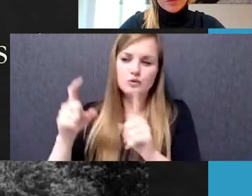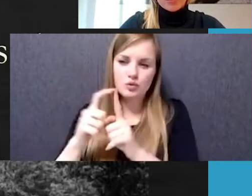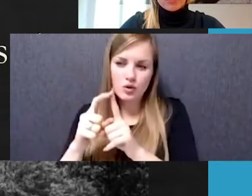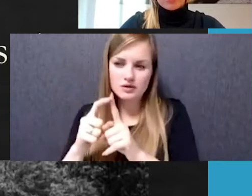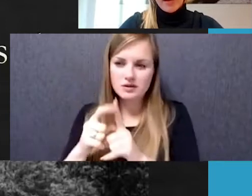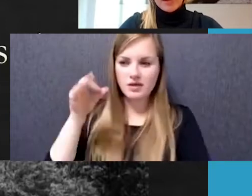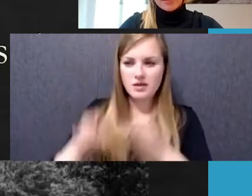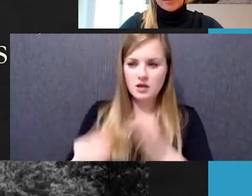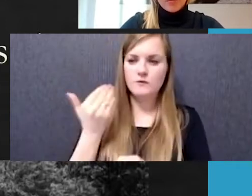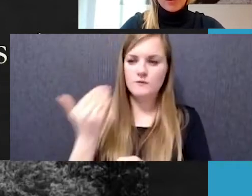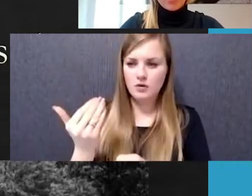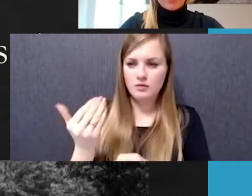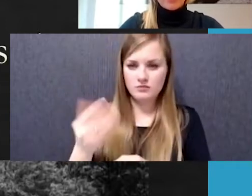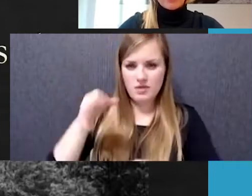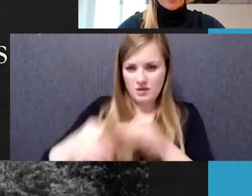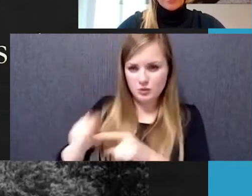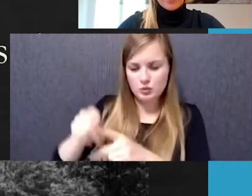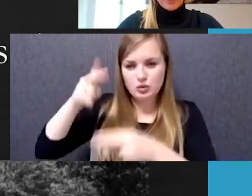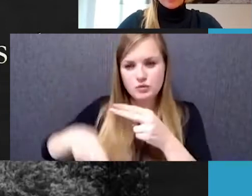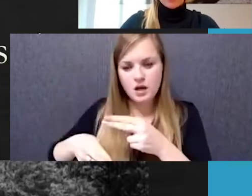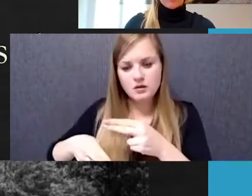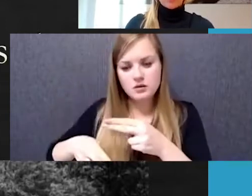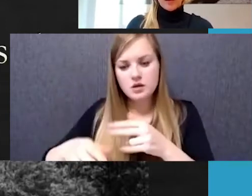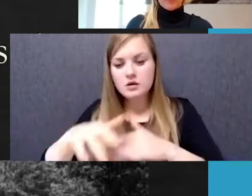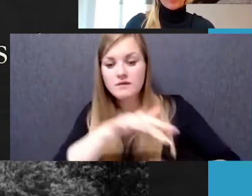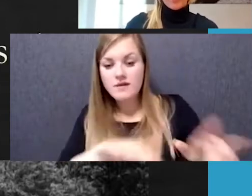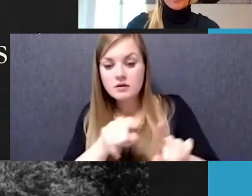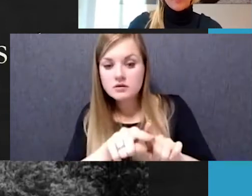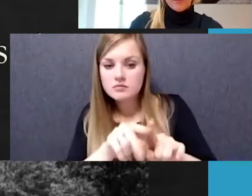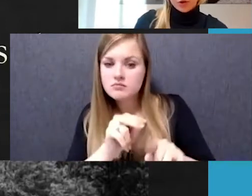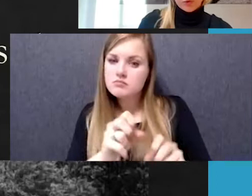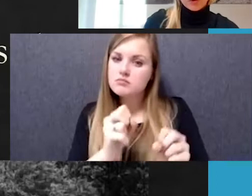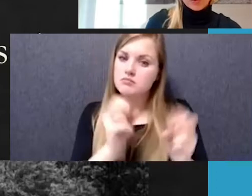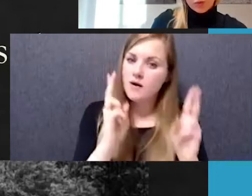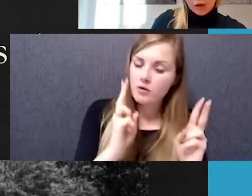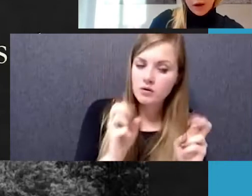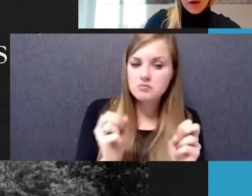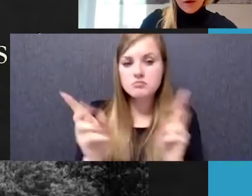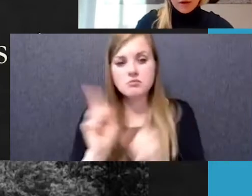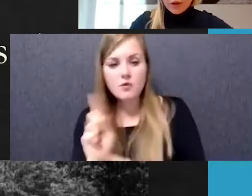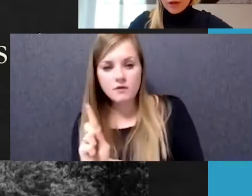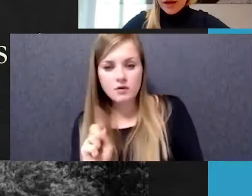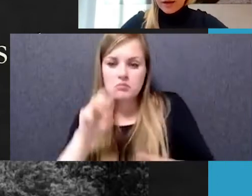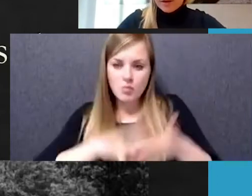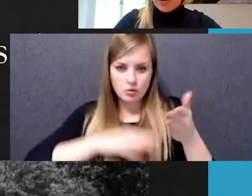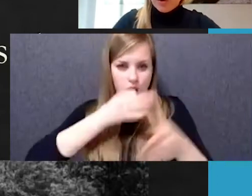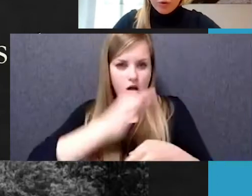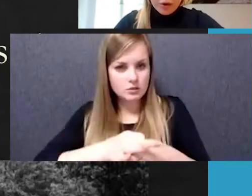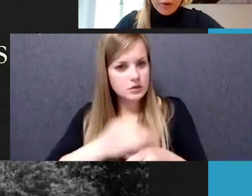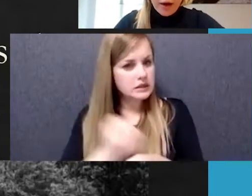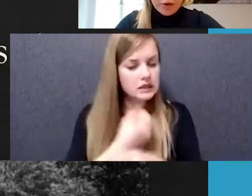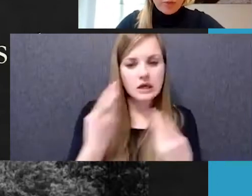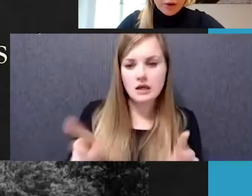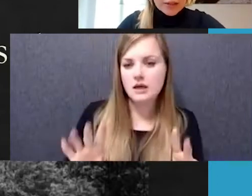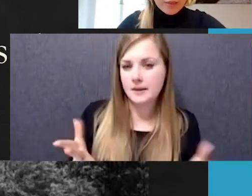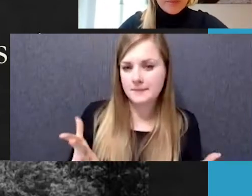ratio. And this means that the last word of the court is the one to be considered.